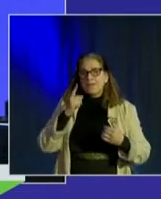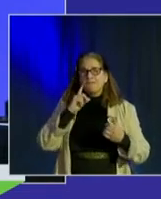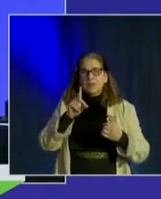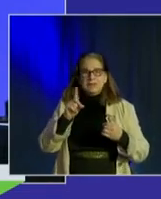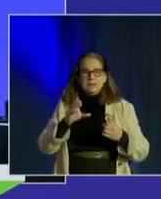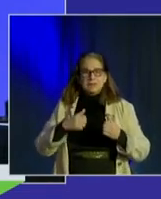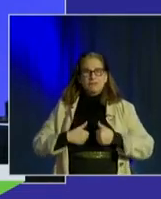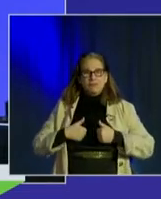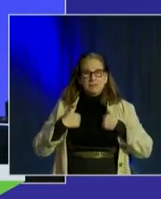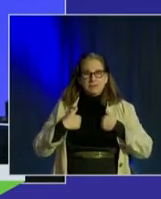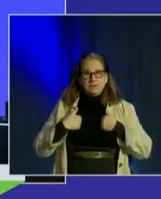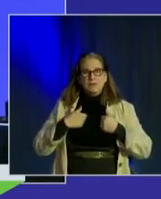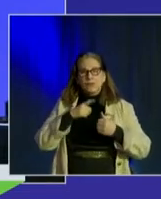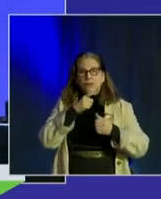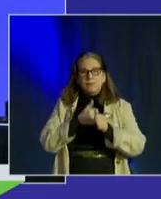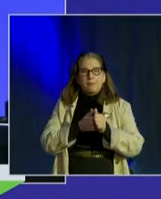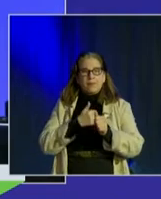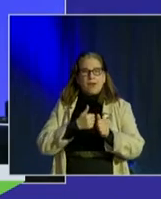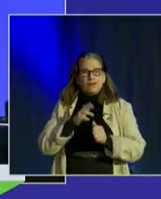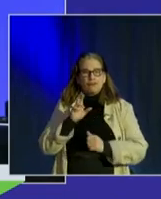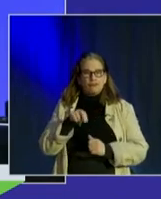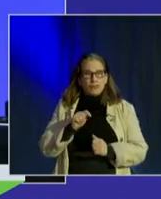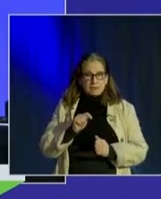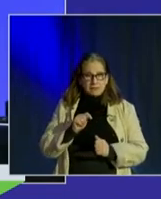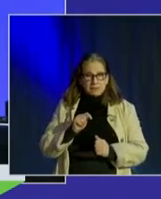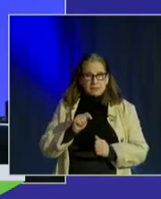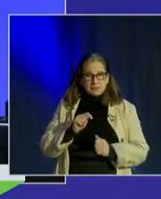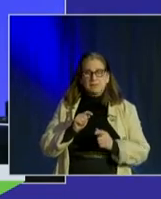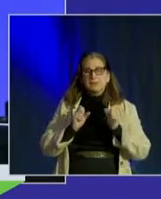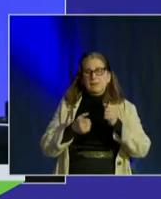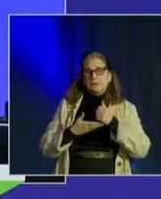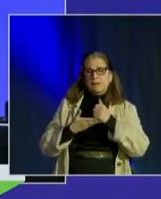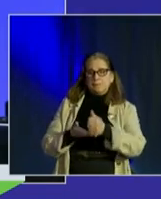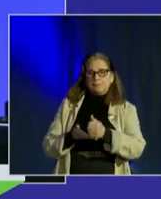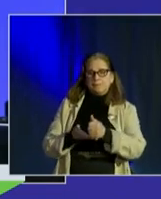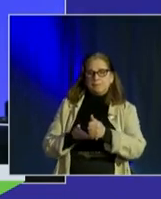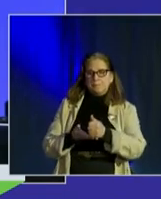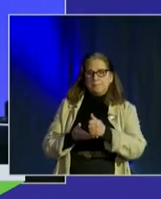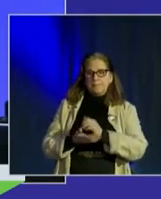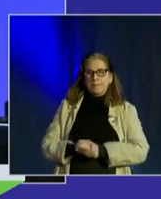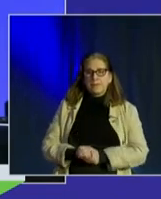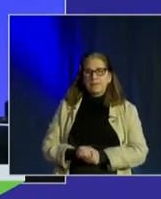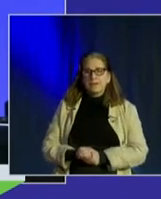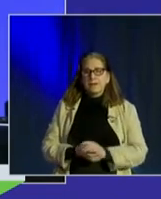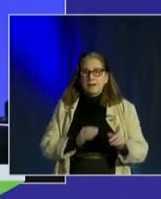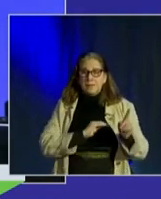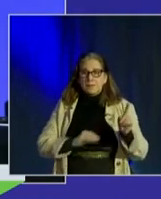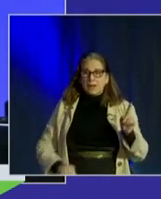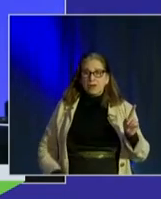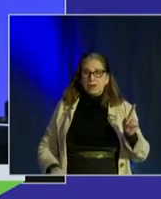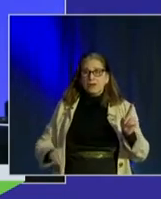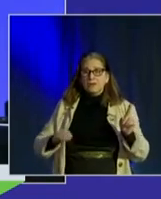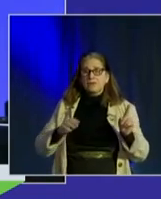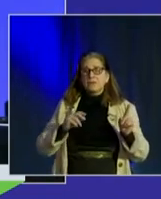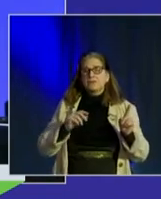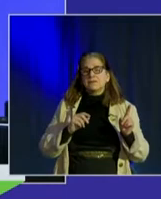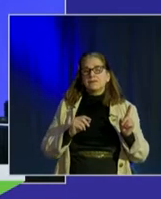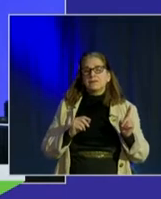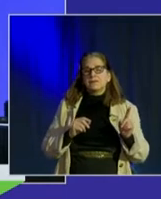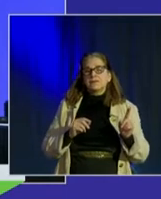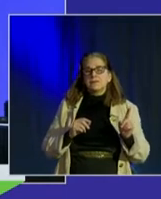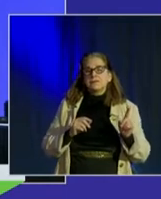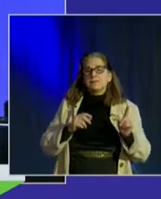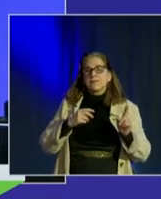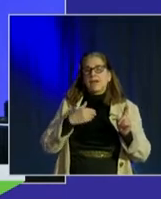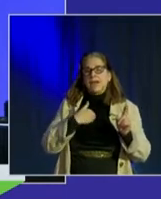that program. It was a program that Mayor Bowser and the Department of Housing and Community Development sent up during the pandemic in order